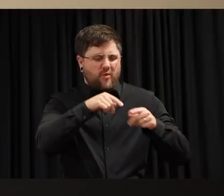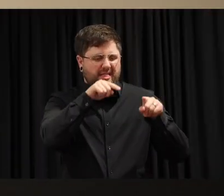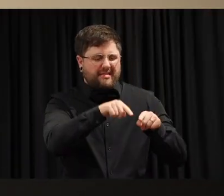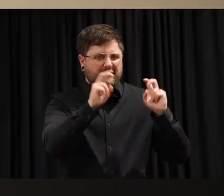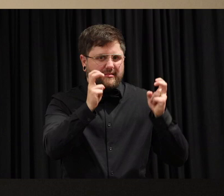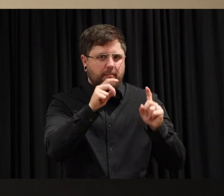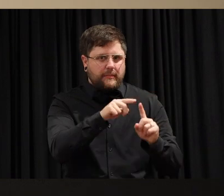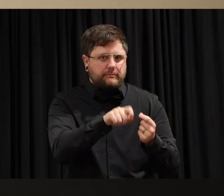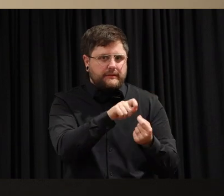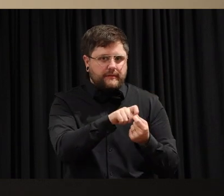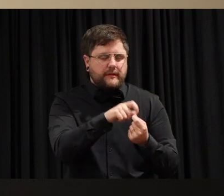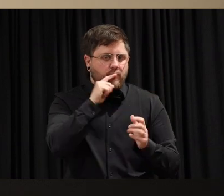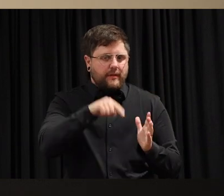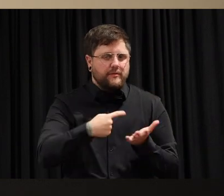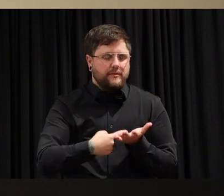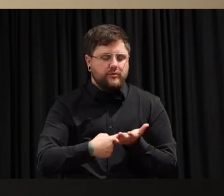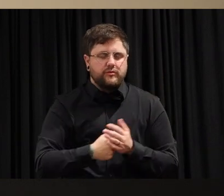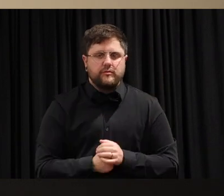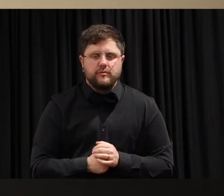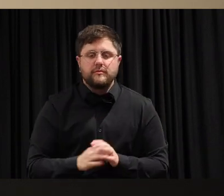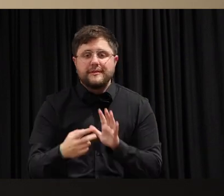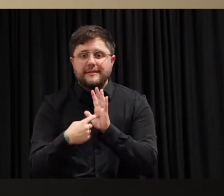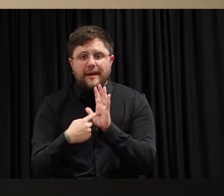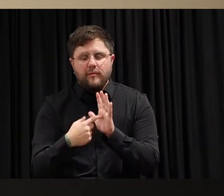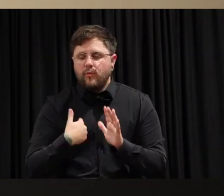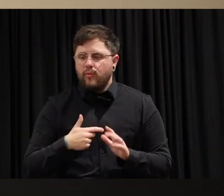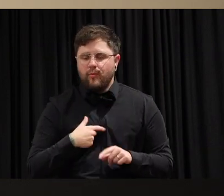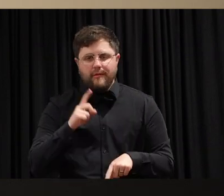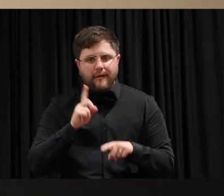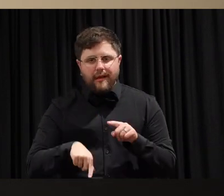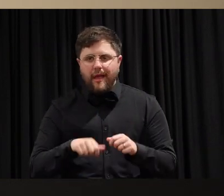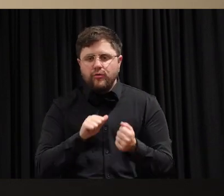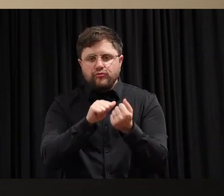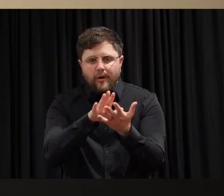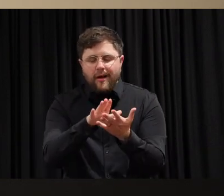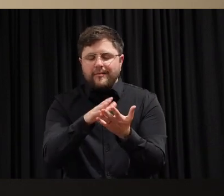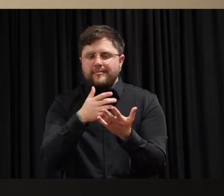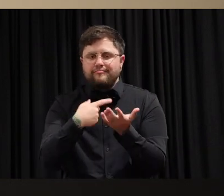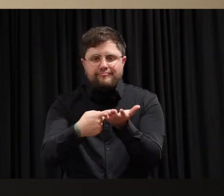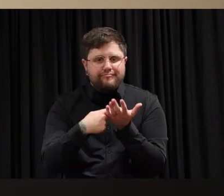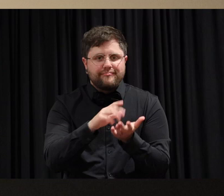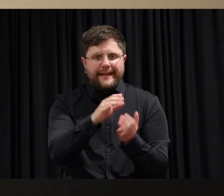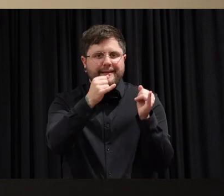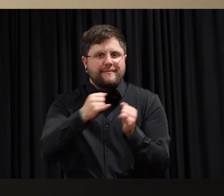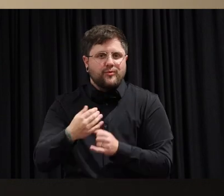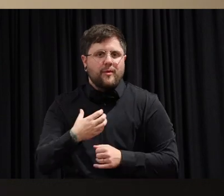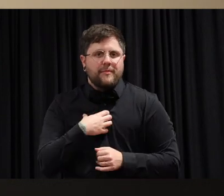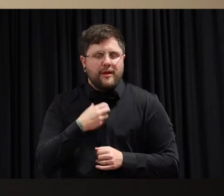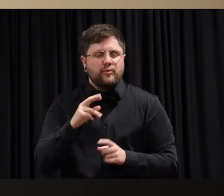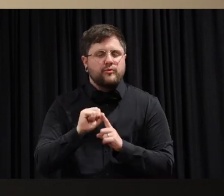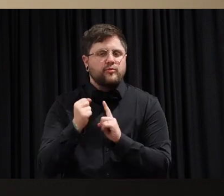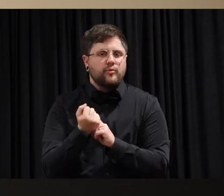of discussion. For example, we are unable to address individual complaints or